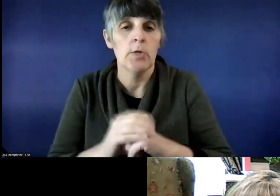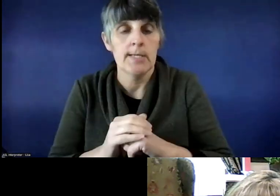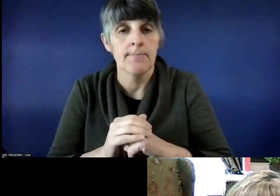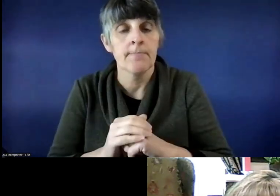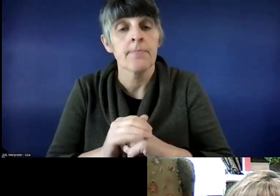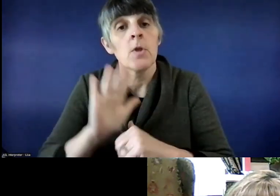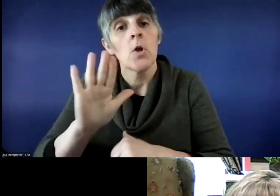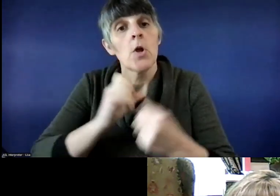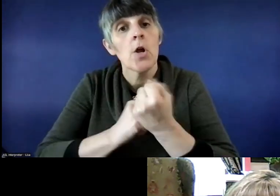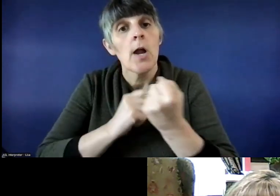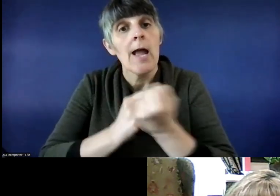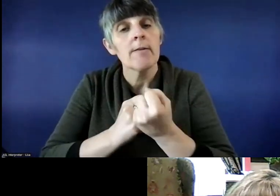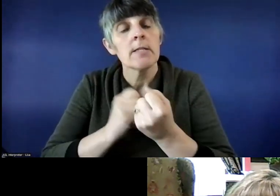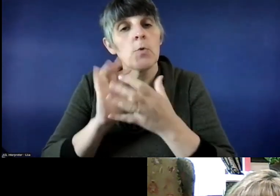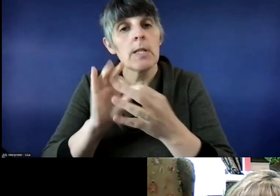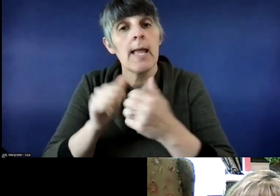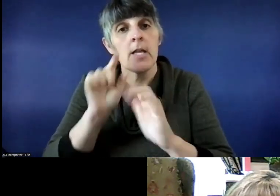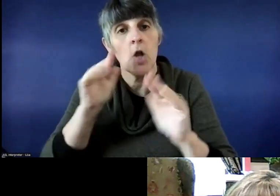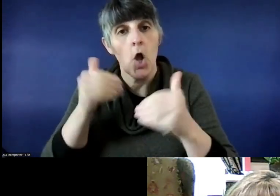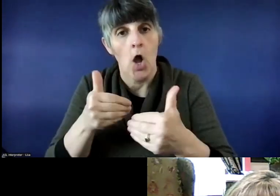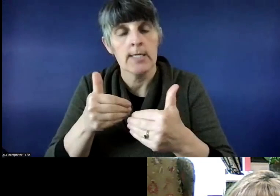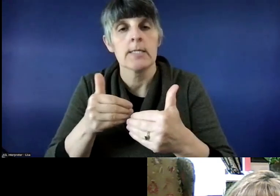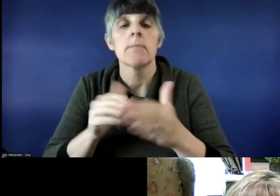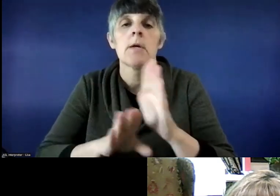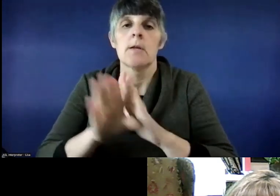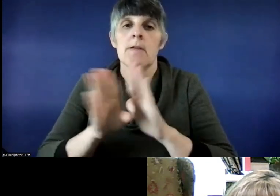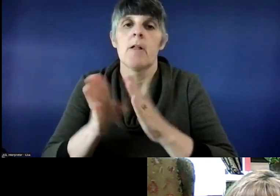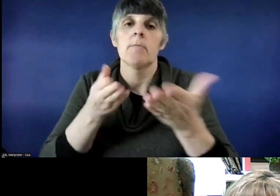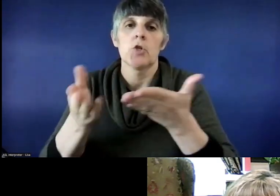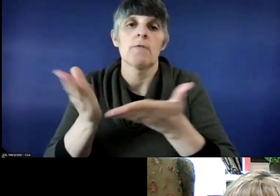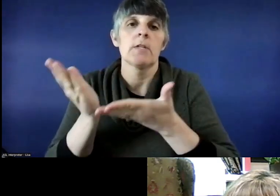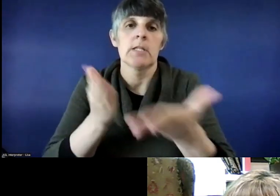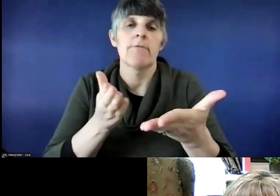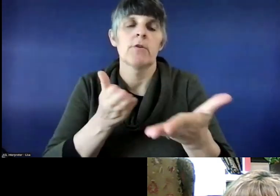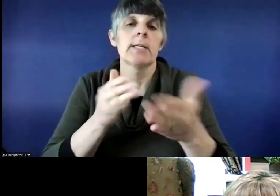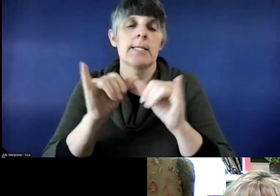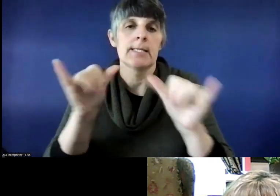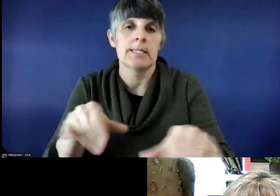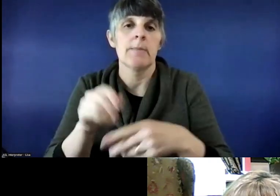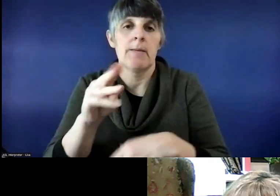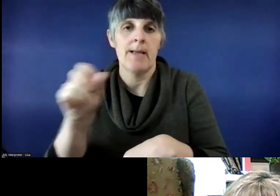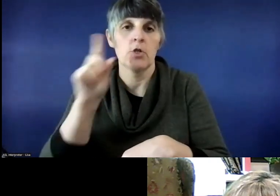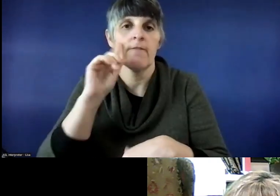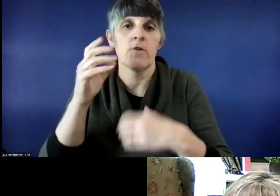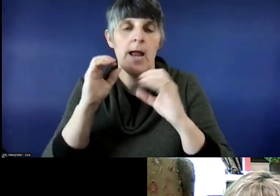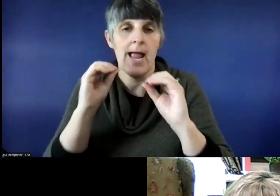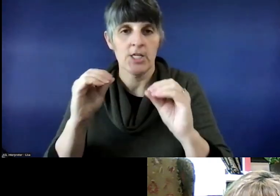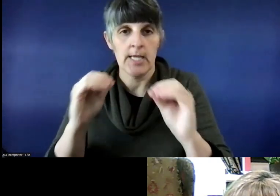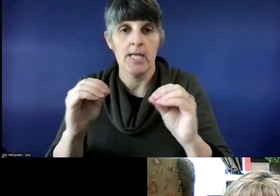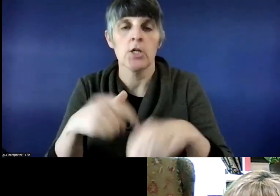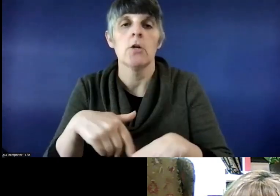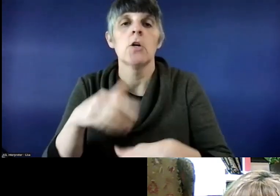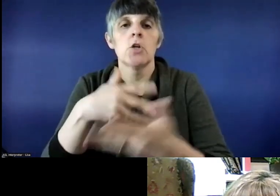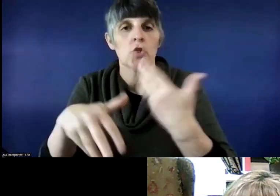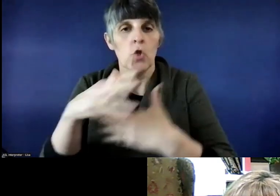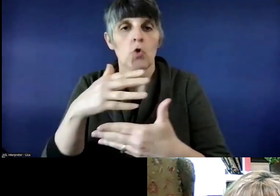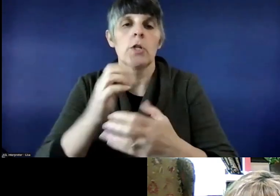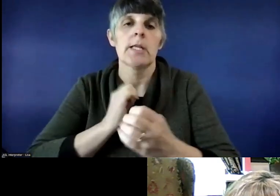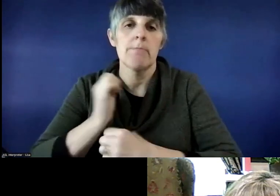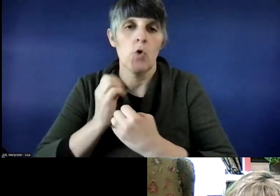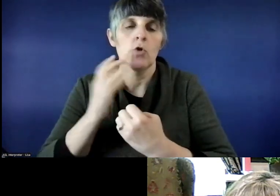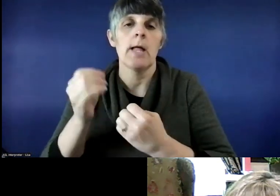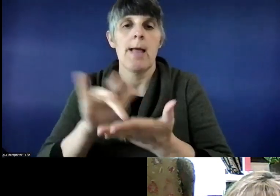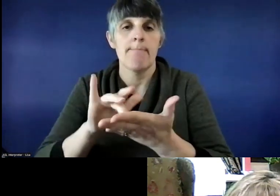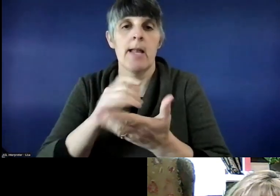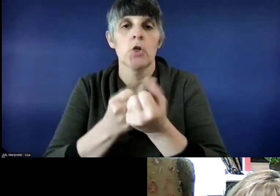Her advocacy concerning autism built the service delivery system in Massachusetts for educational, social, emotional, and